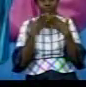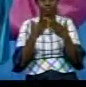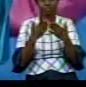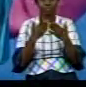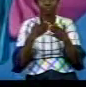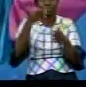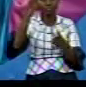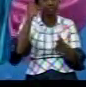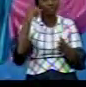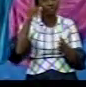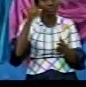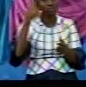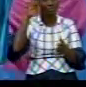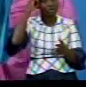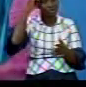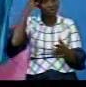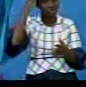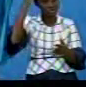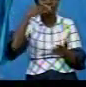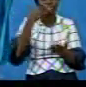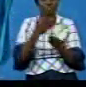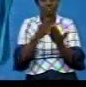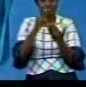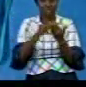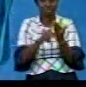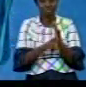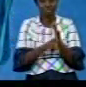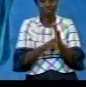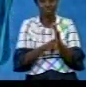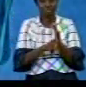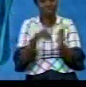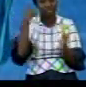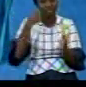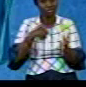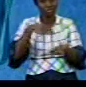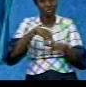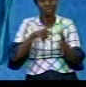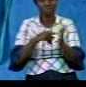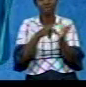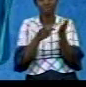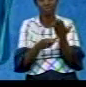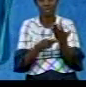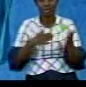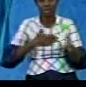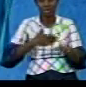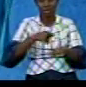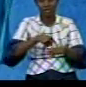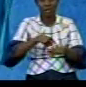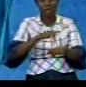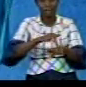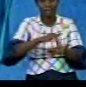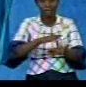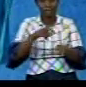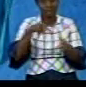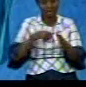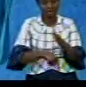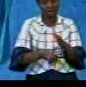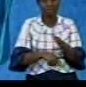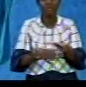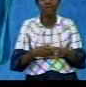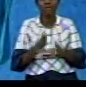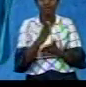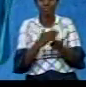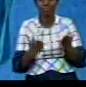god to what god had done for me in the crusade this is my leg that there is something that shook inside my